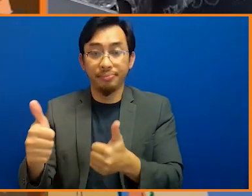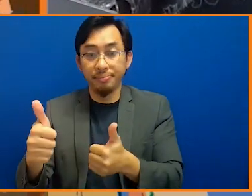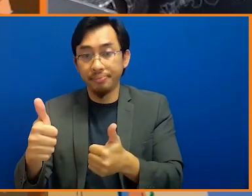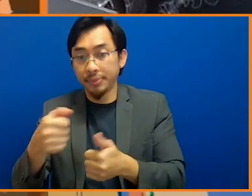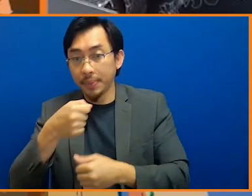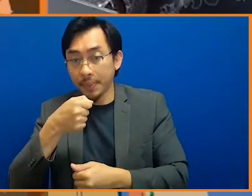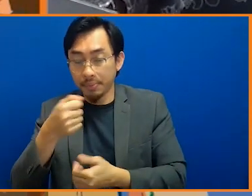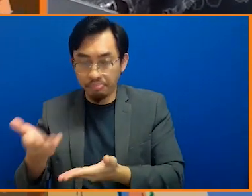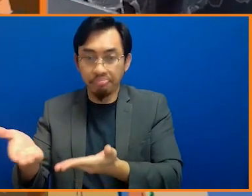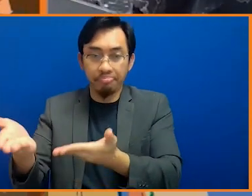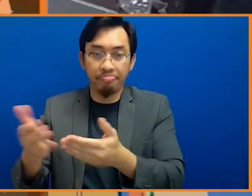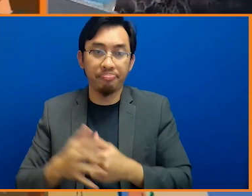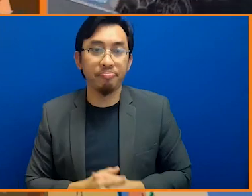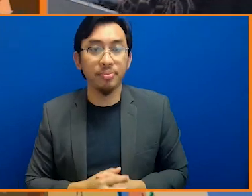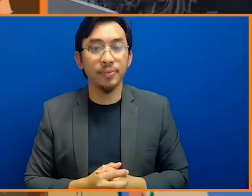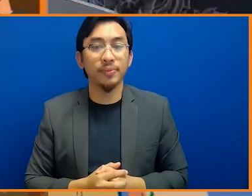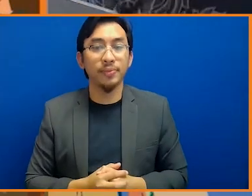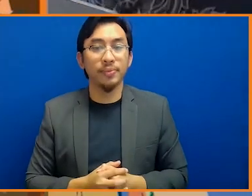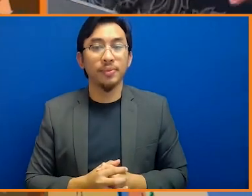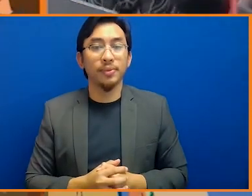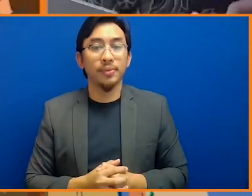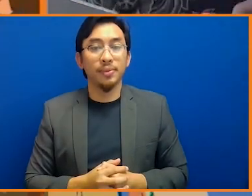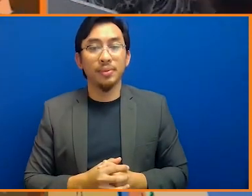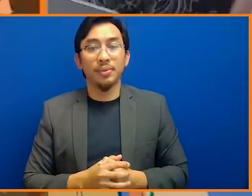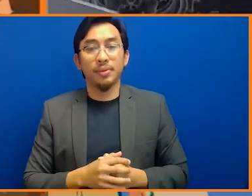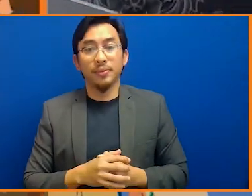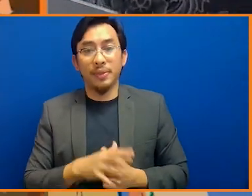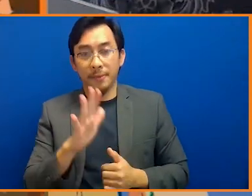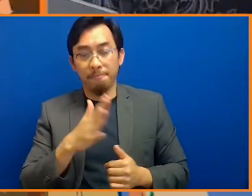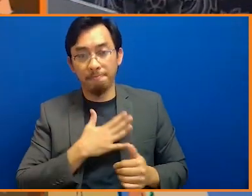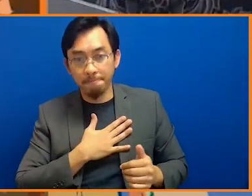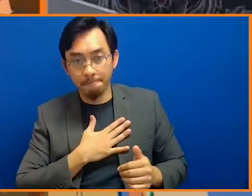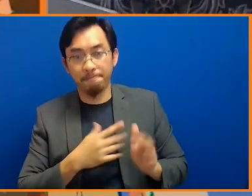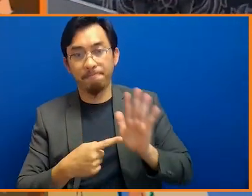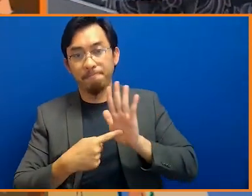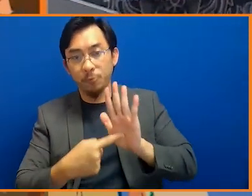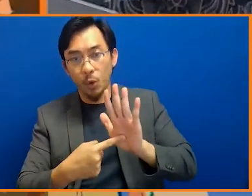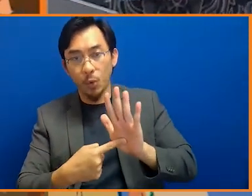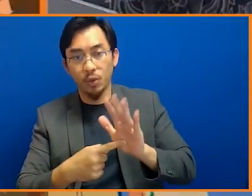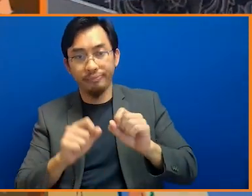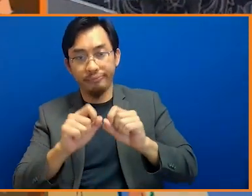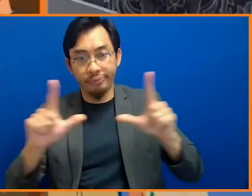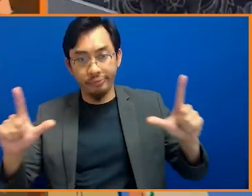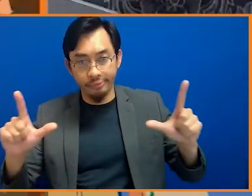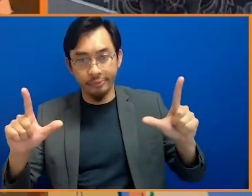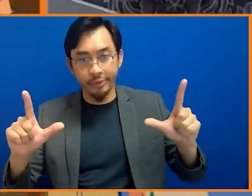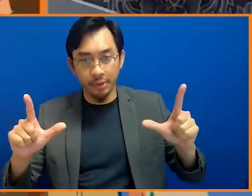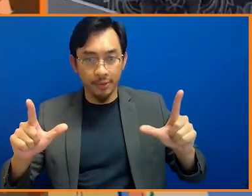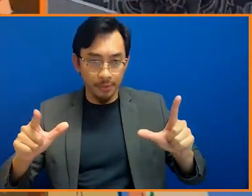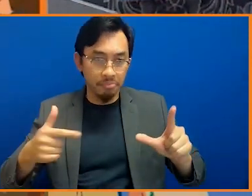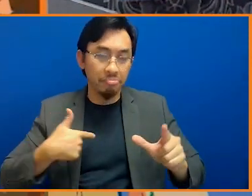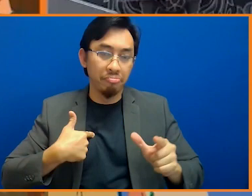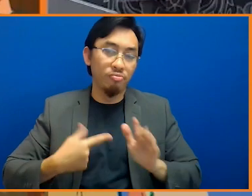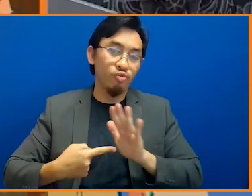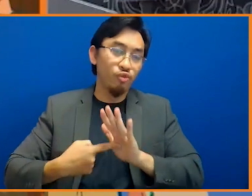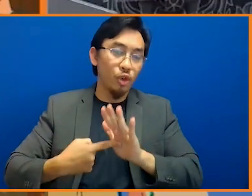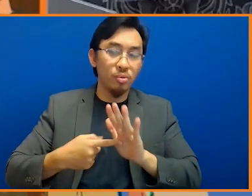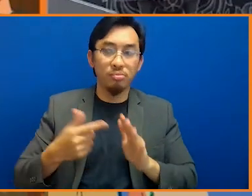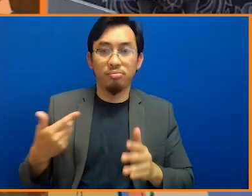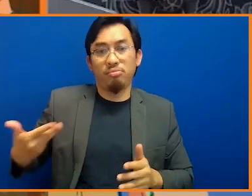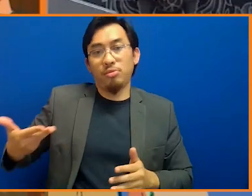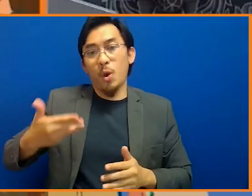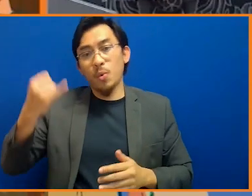speaker. Okay, yes, please go ahead. Okay, so allow me to share the screen, and to friends from group two, please allow me to present our